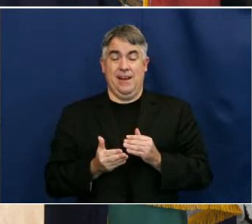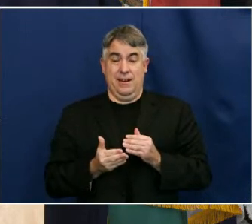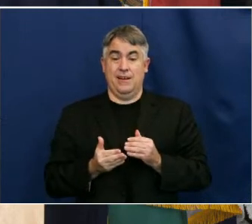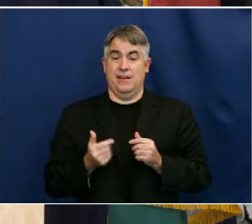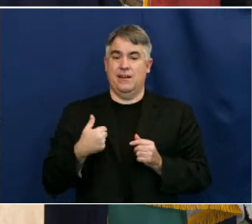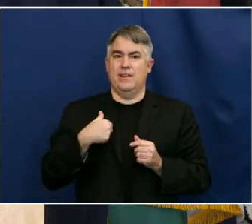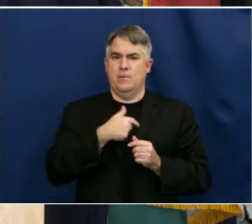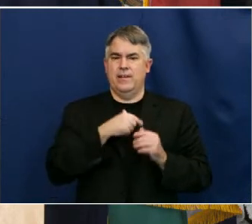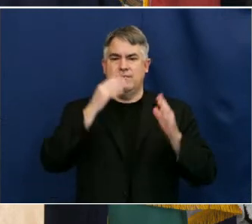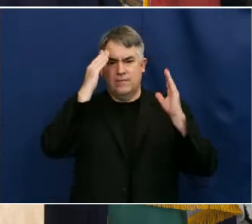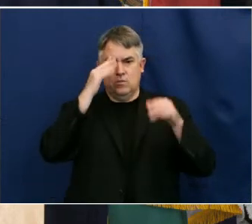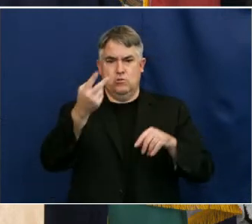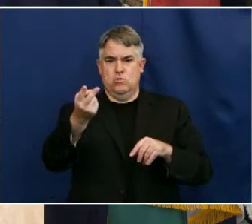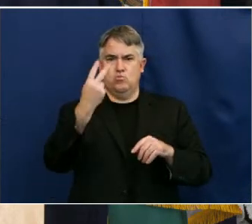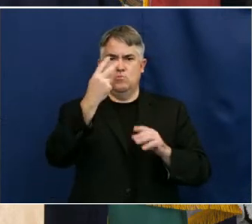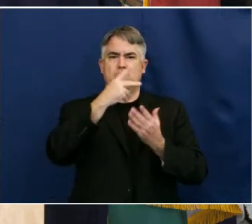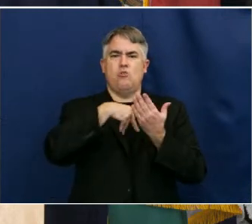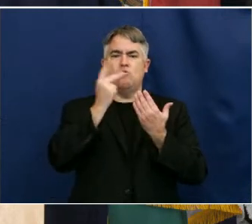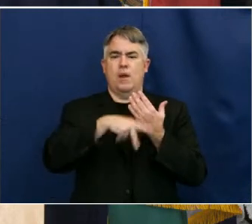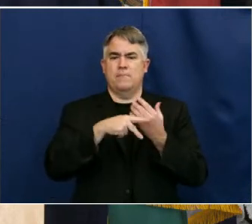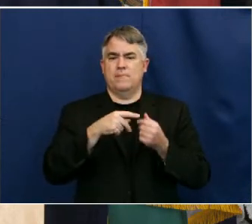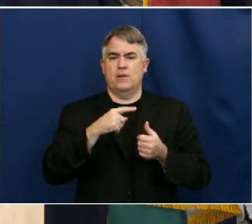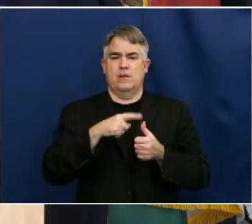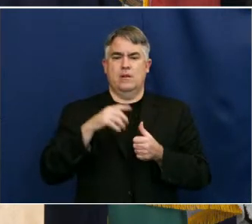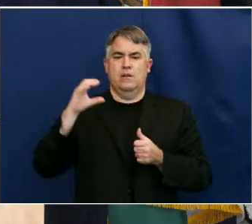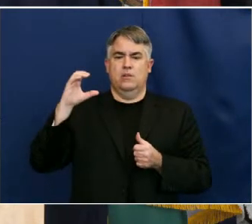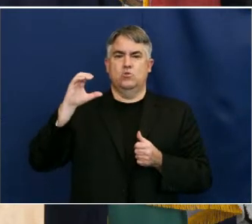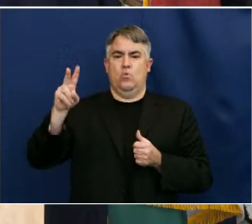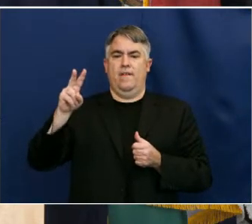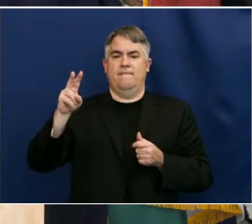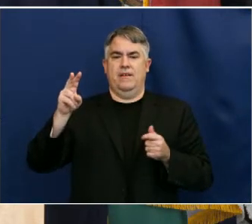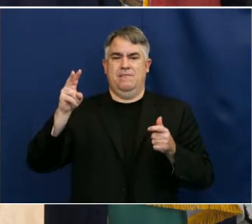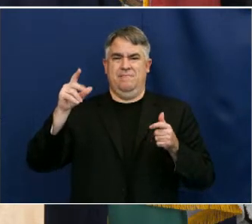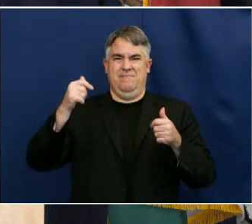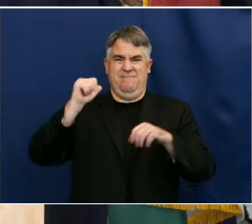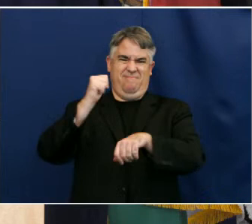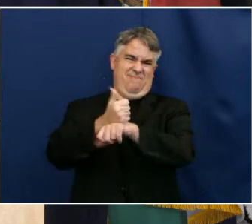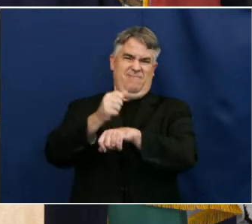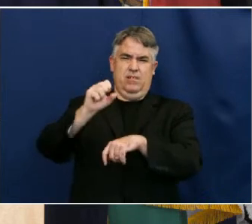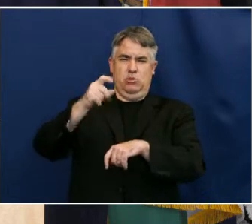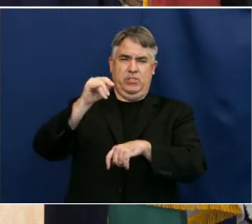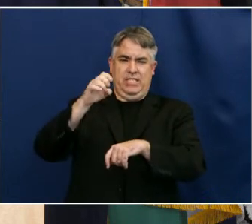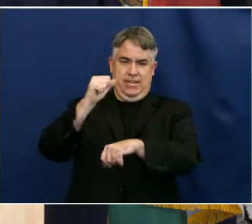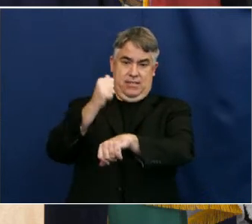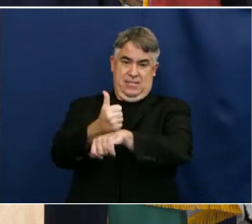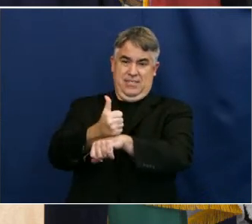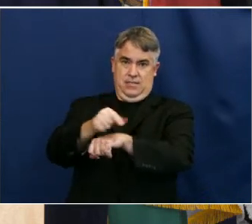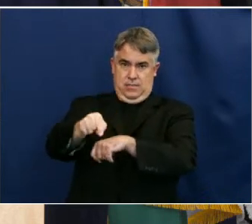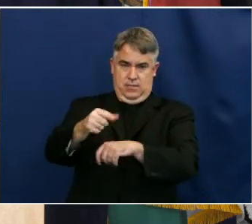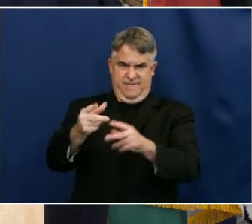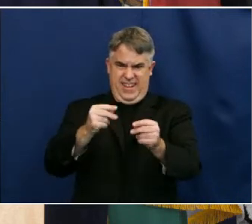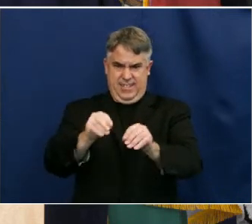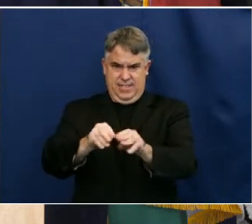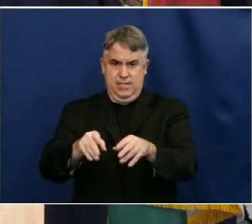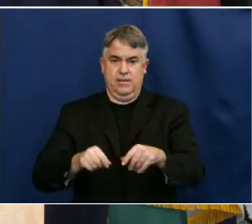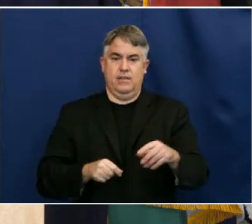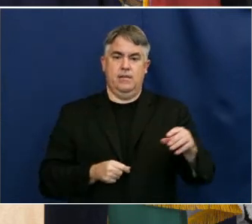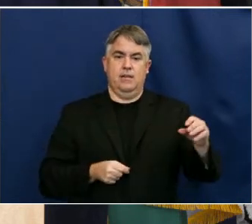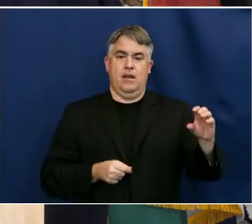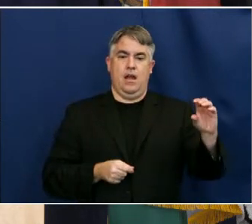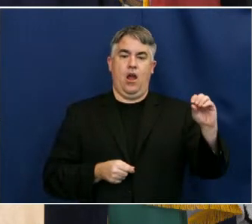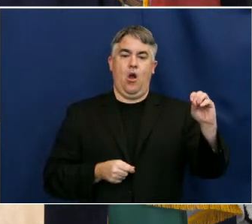programs. One of them was at the Chula Vista Superstation with some of the local markets. And then in Otay Mesa, we were able to